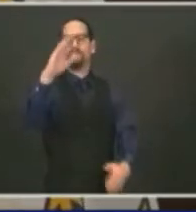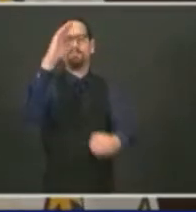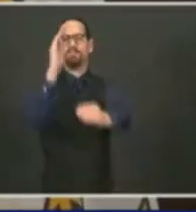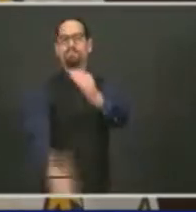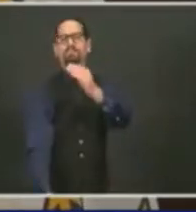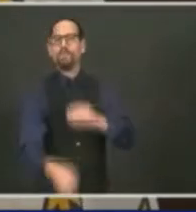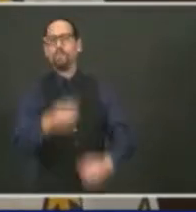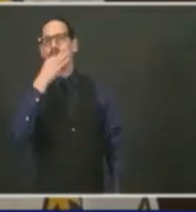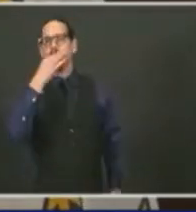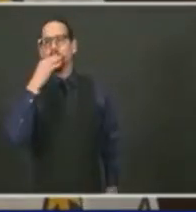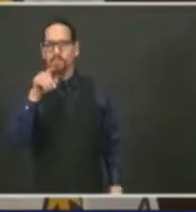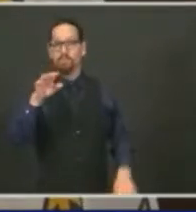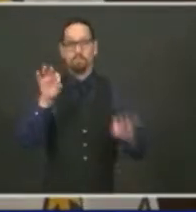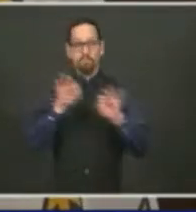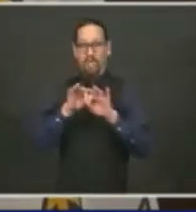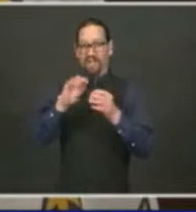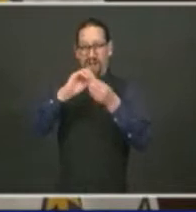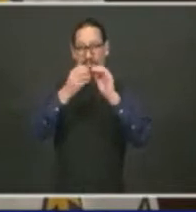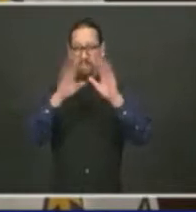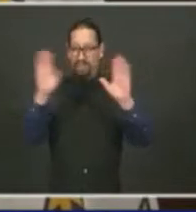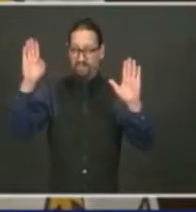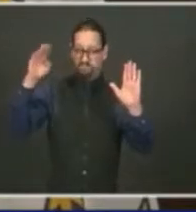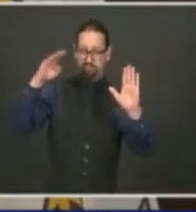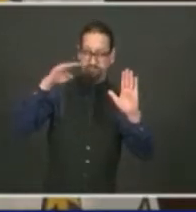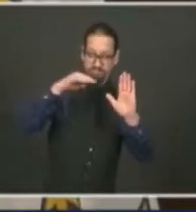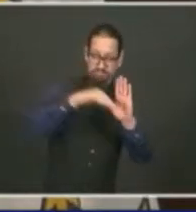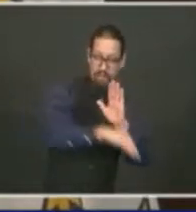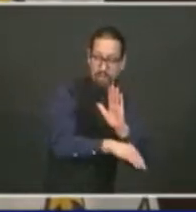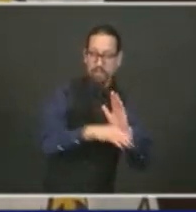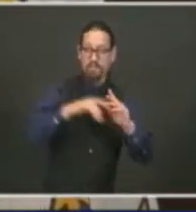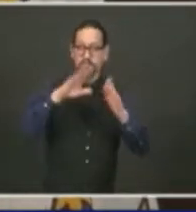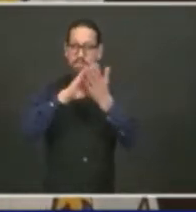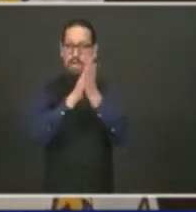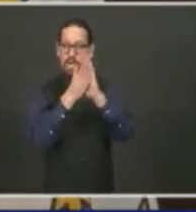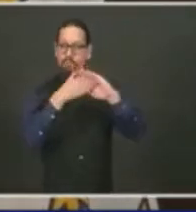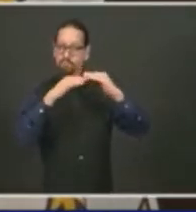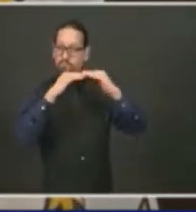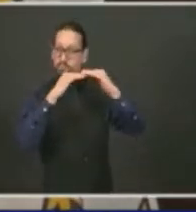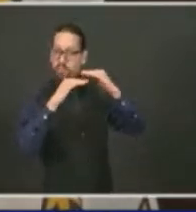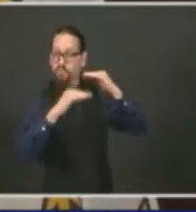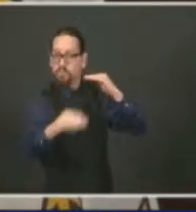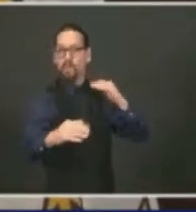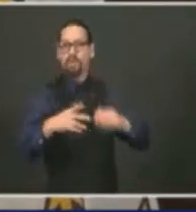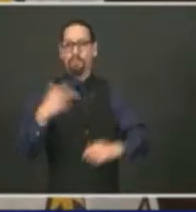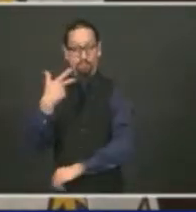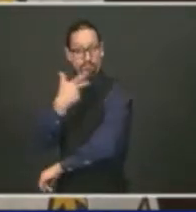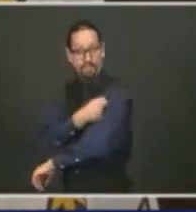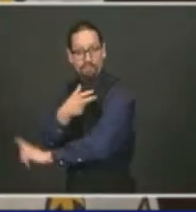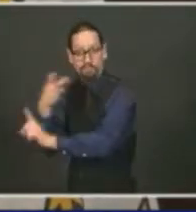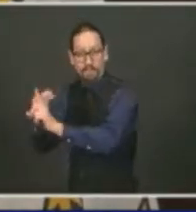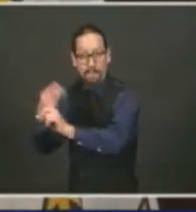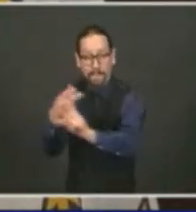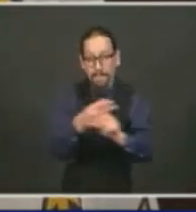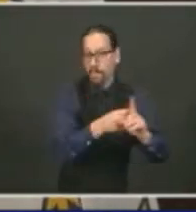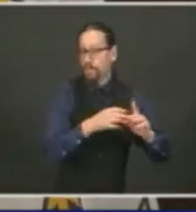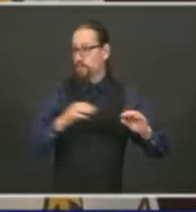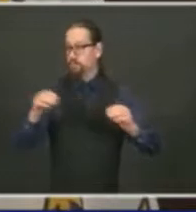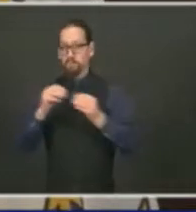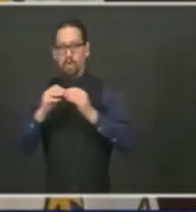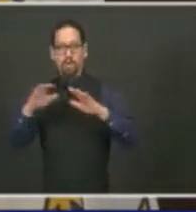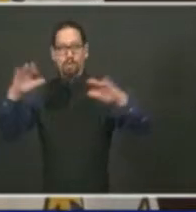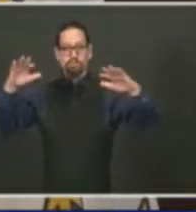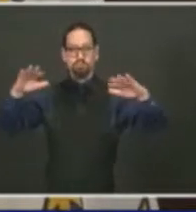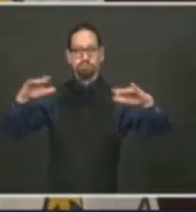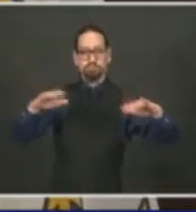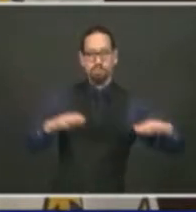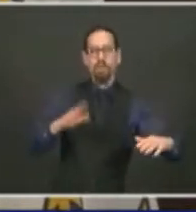vaccine. Hopefully this is one big step closer to the end of the pandemic. I'm also reminded that for marathons, the toughest time of